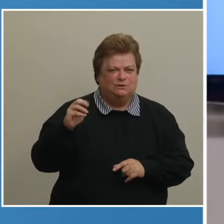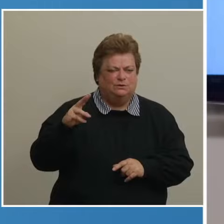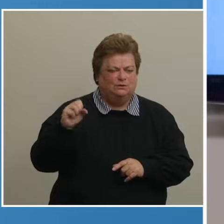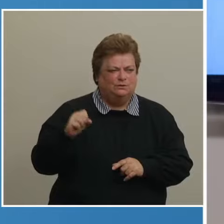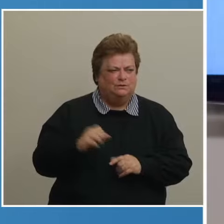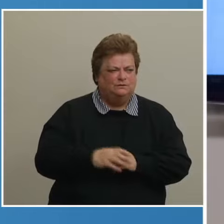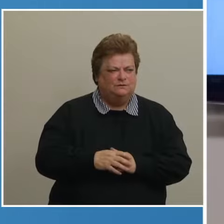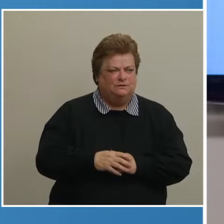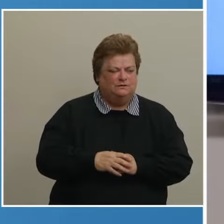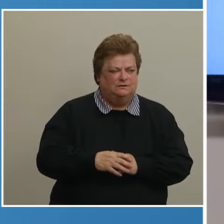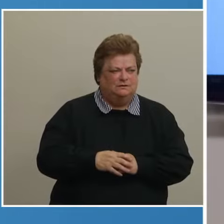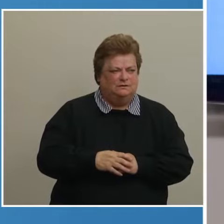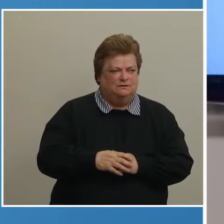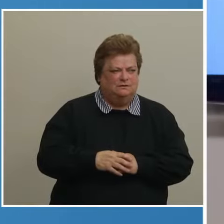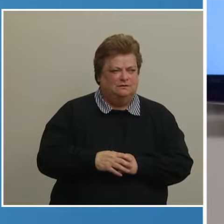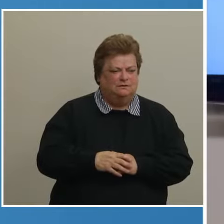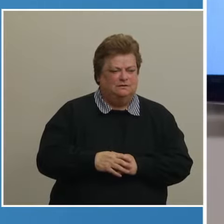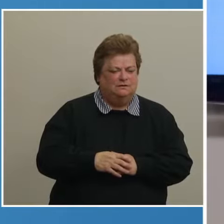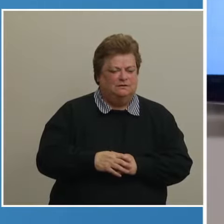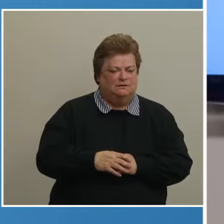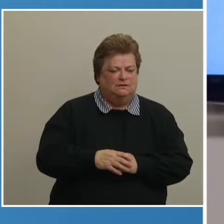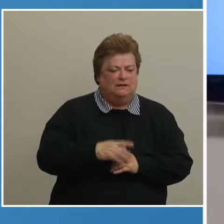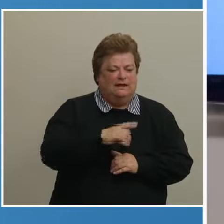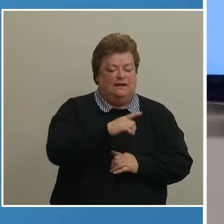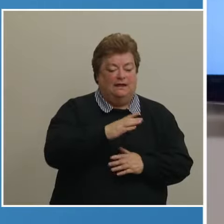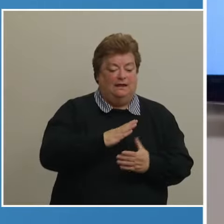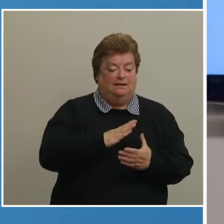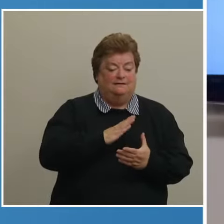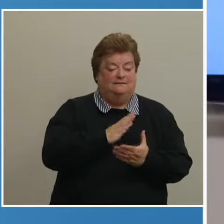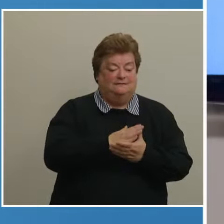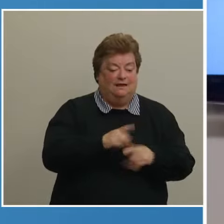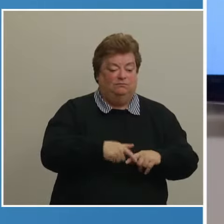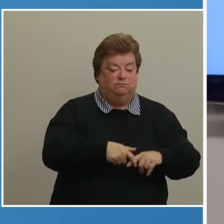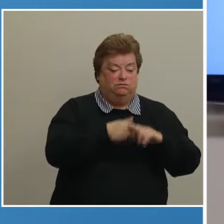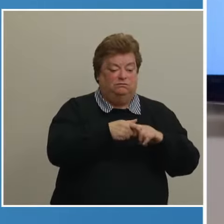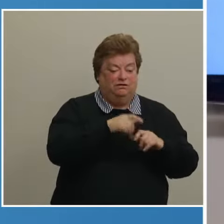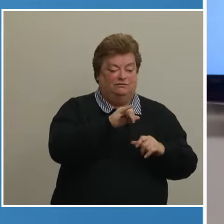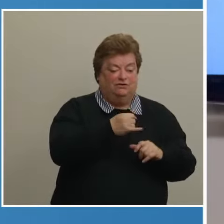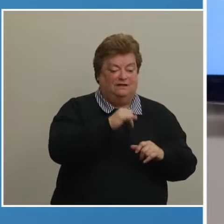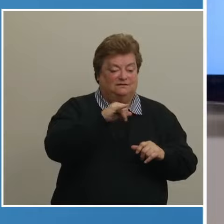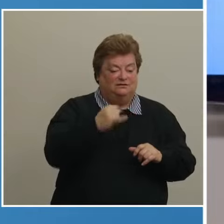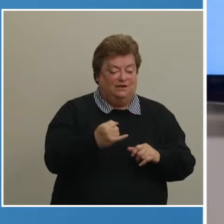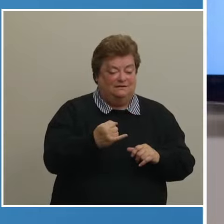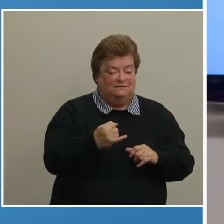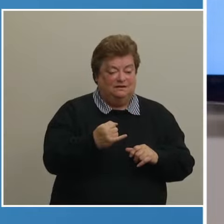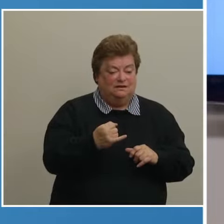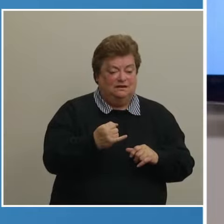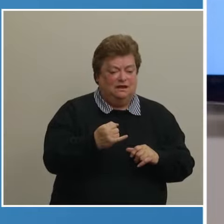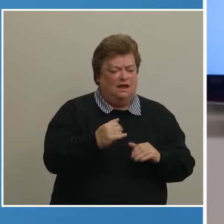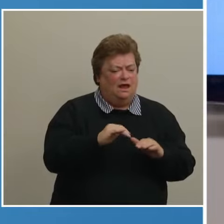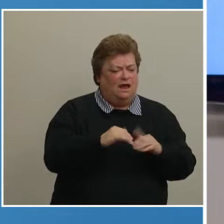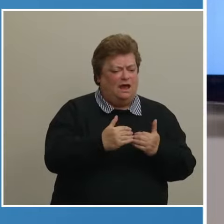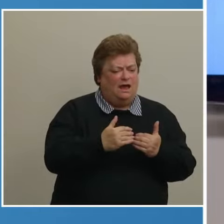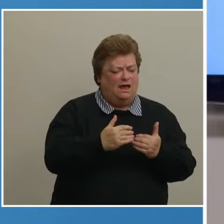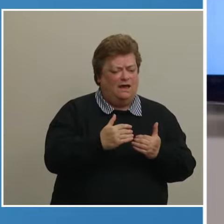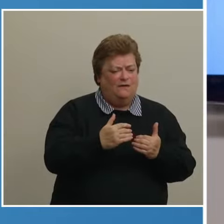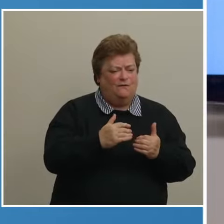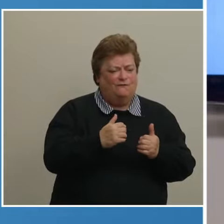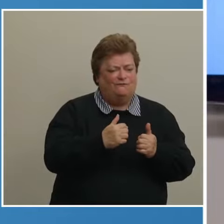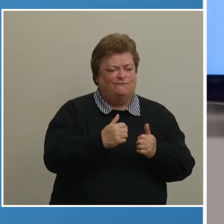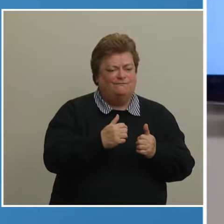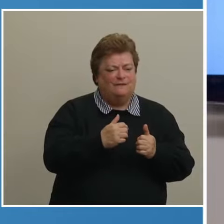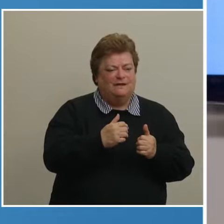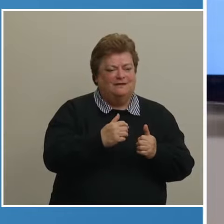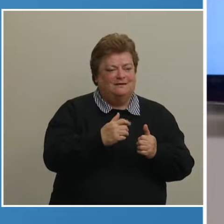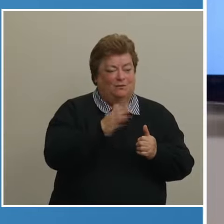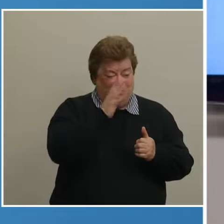think pausing the Johnson & Johnson vaccine, if you don't have the Johnson & Johnson vaccines, how far will that put you behind